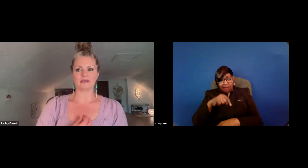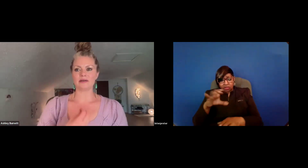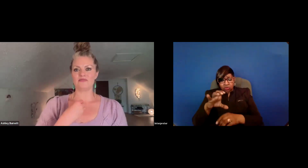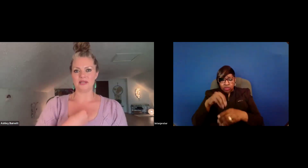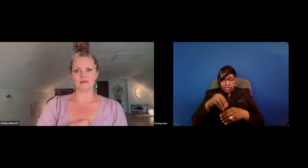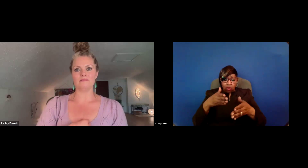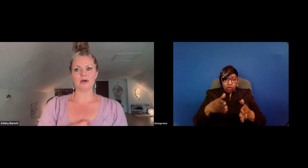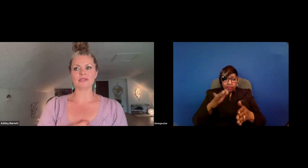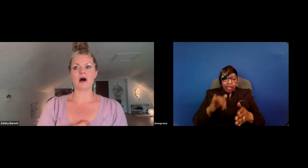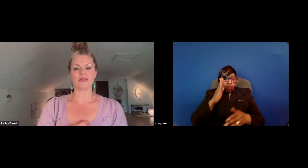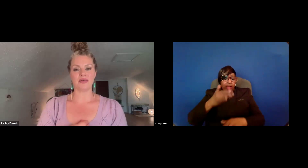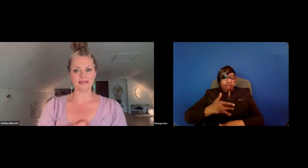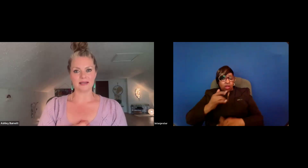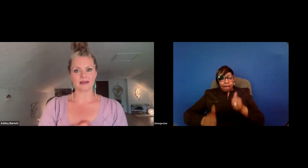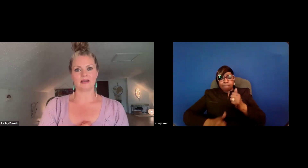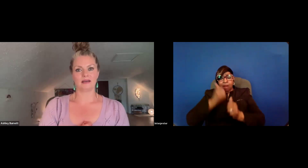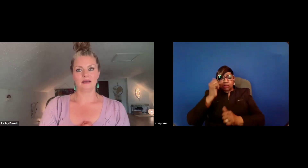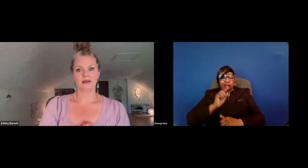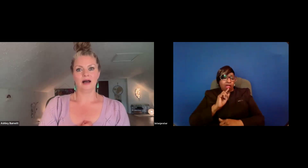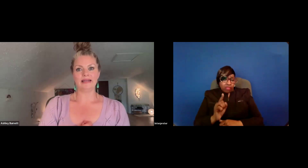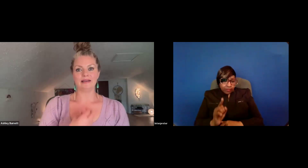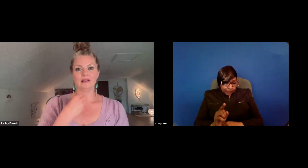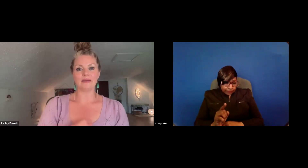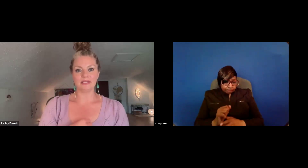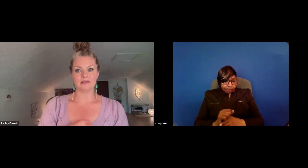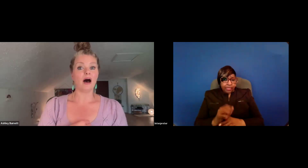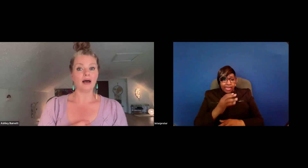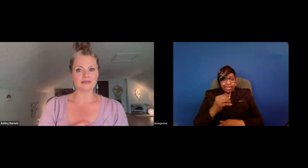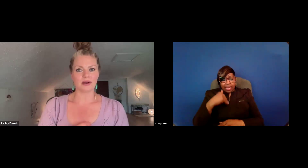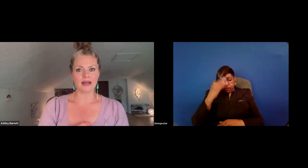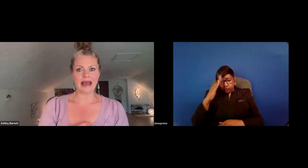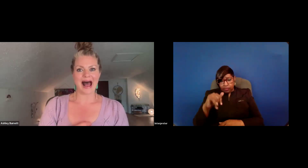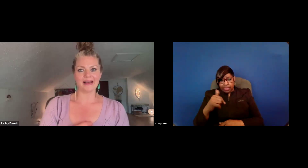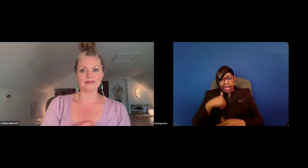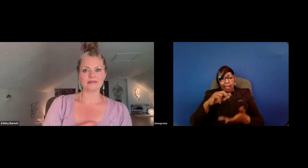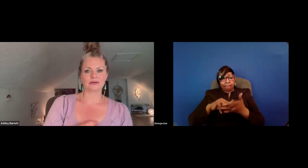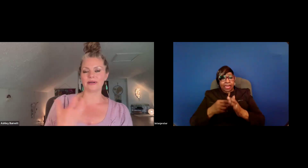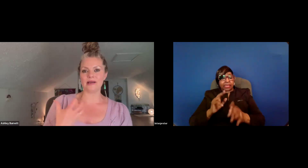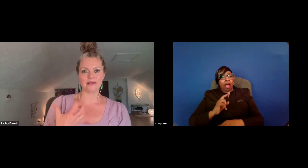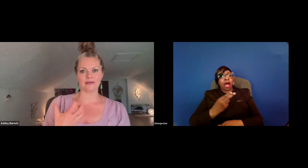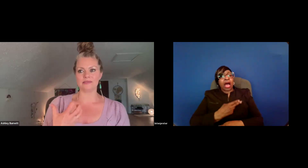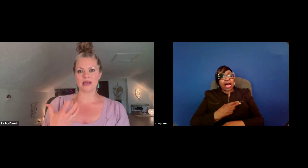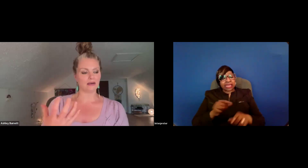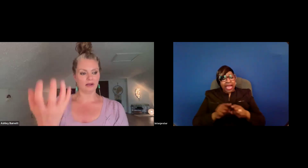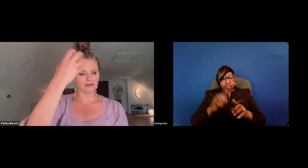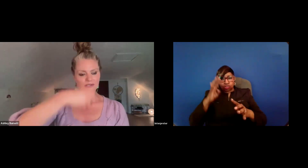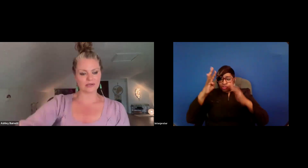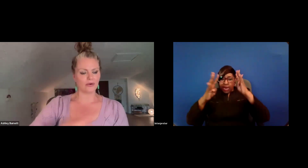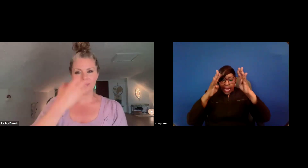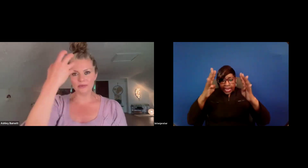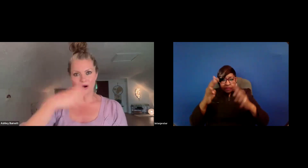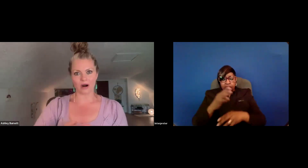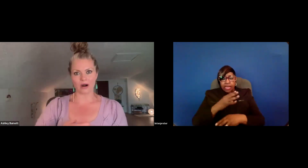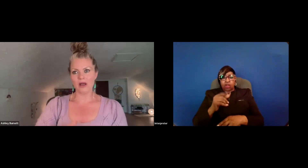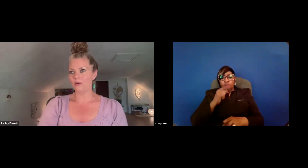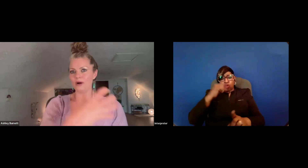way that's going to feel most authentic in an alignment to us, right? As creatives, and it just